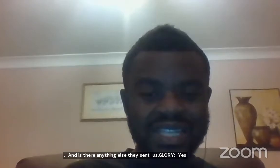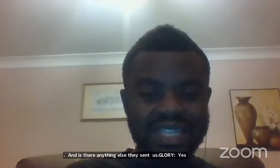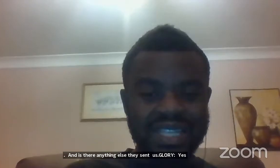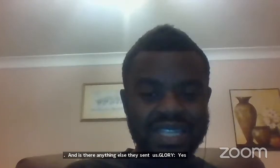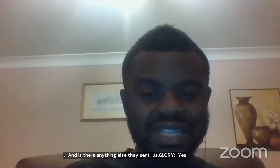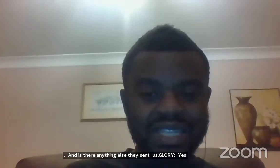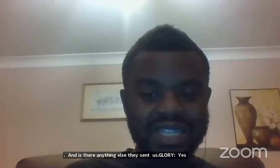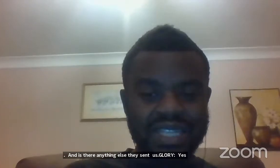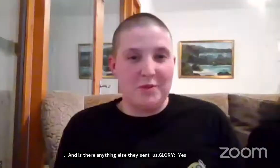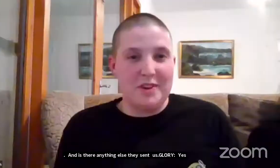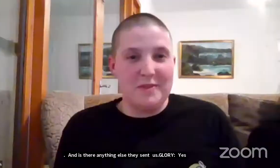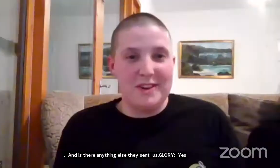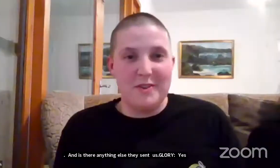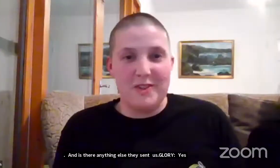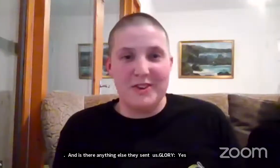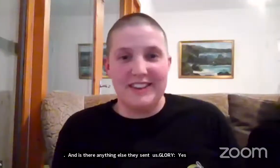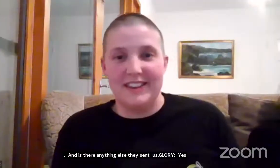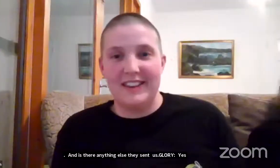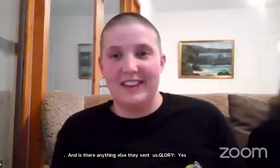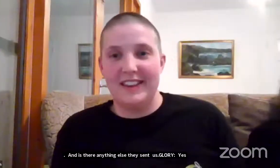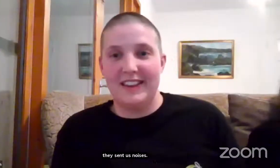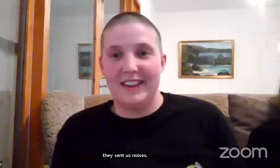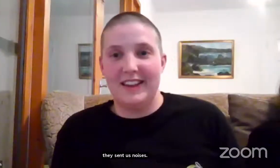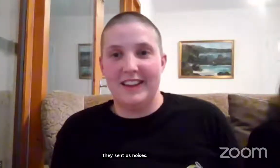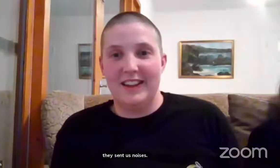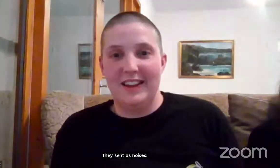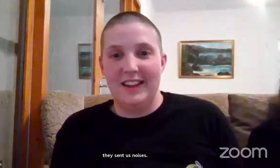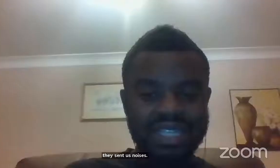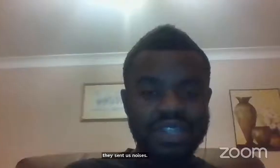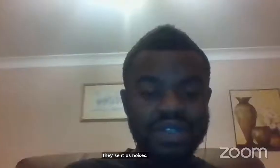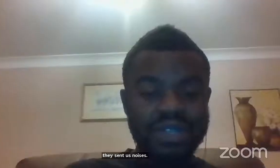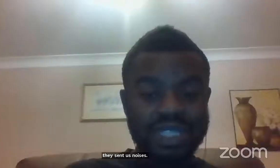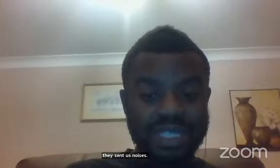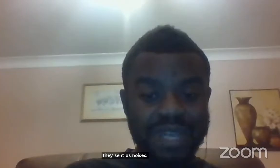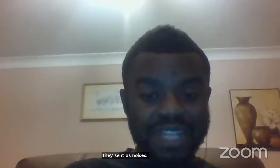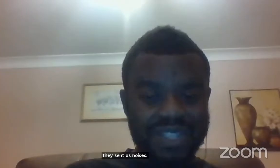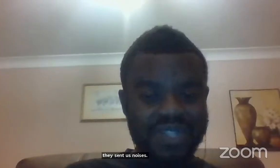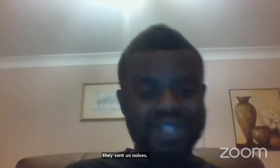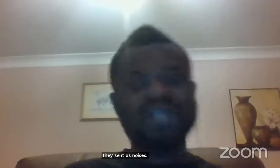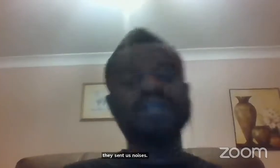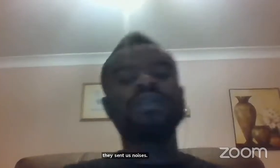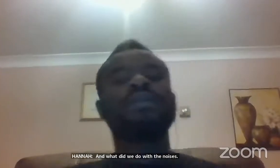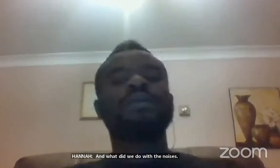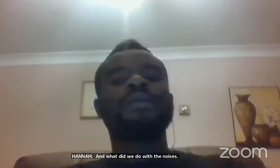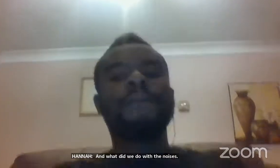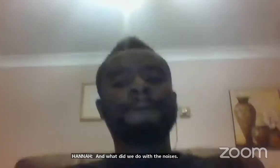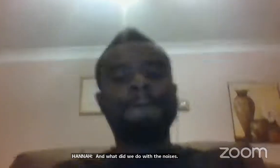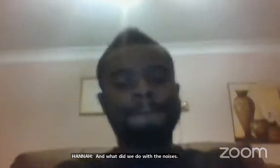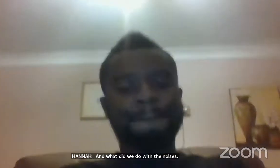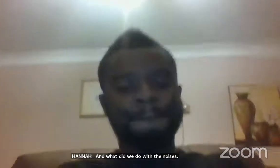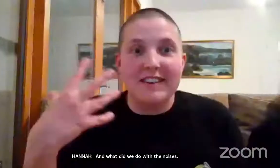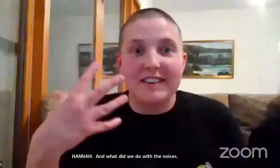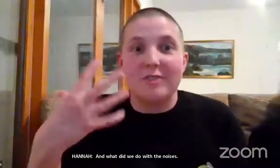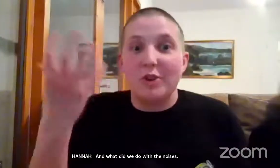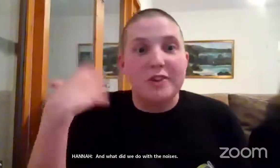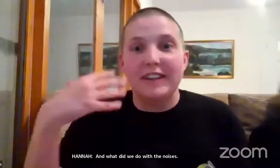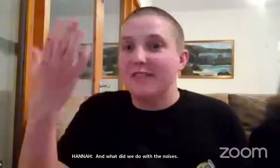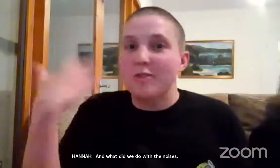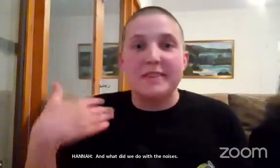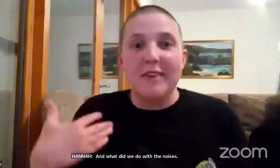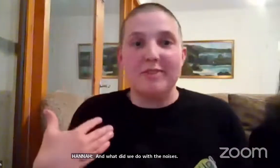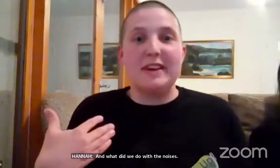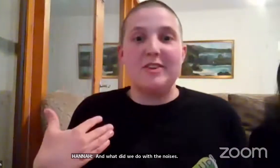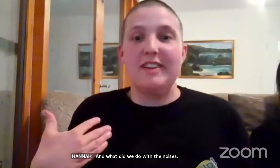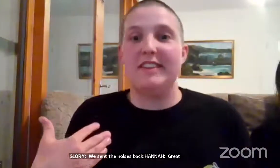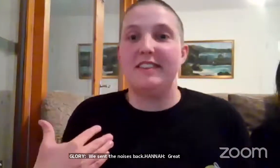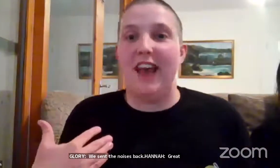Uh-huh. And what did we do with the noises? We sent the noises back. Great. So they sent us recordings